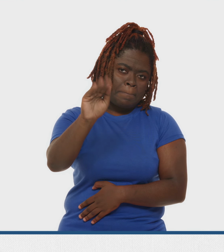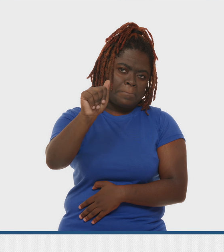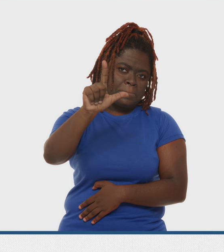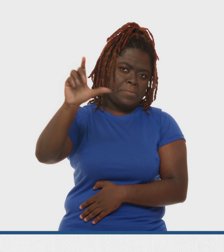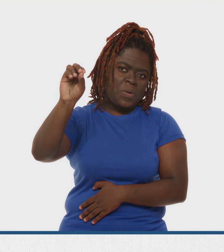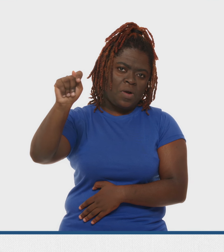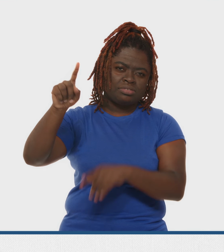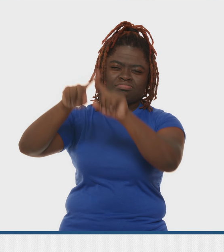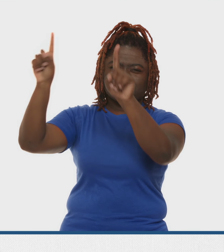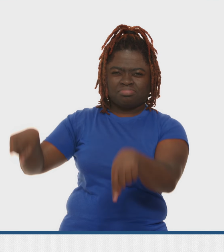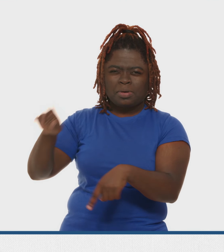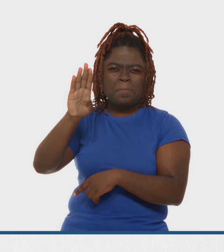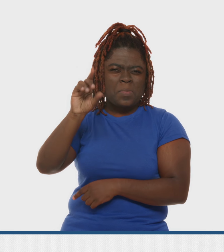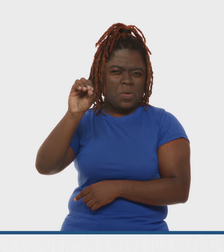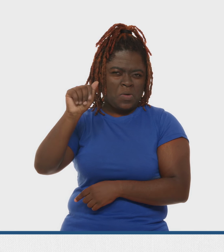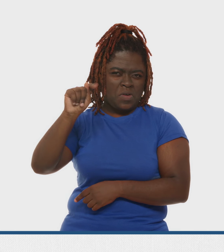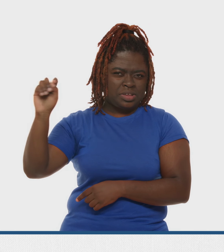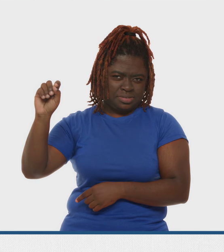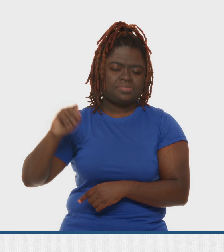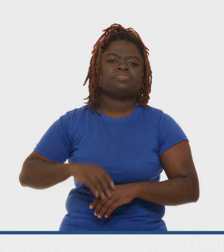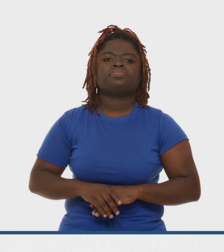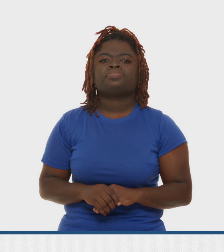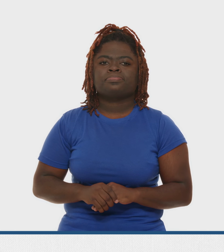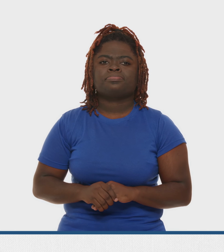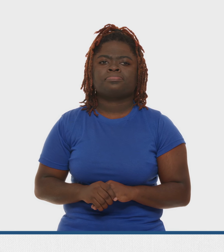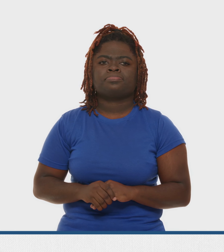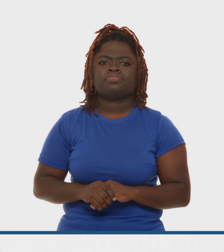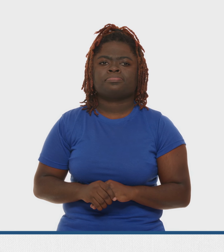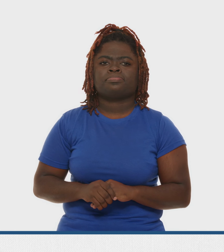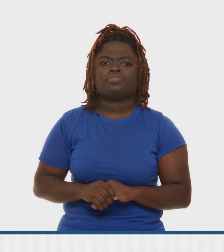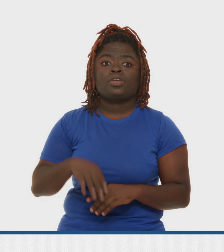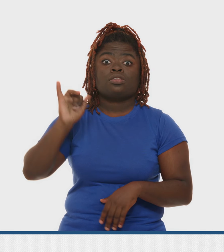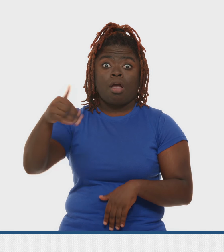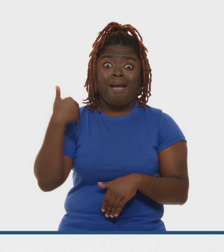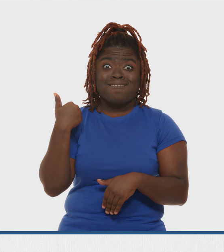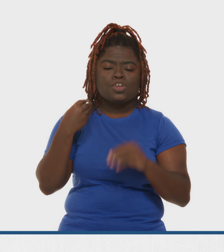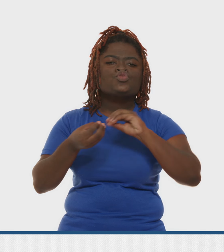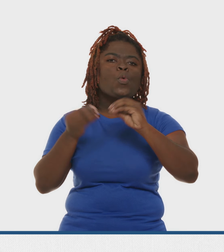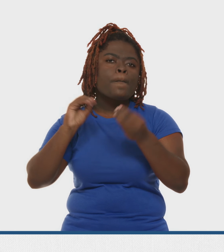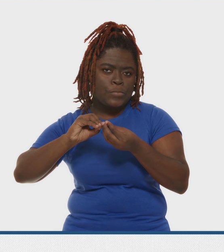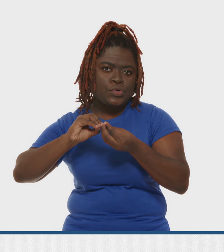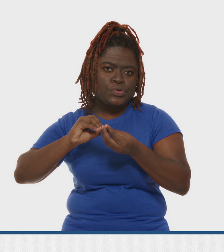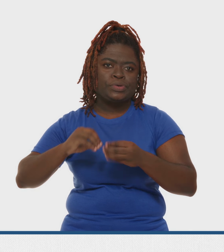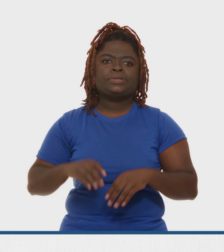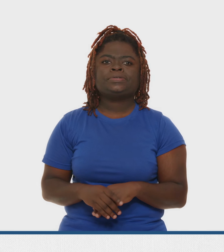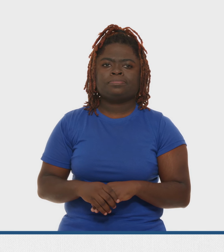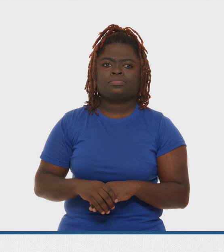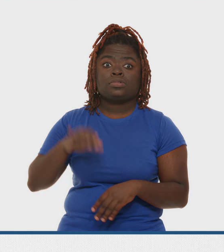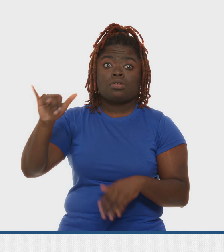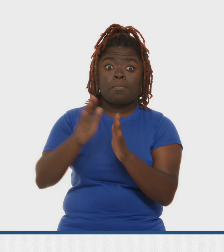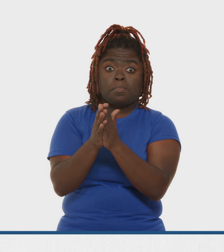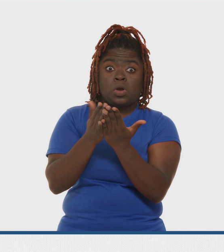Once the presiding officer is satisfied the elector is eligible to vote in the polling station, a ballot is numbered, initialed, and issued to